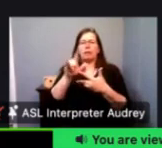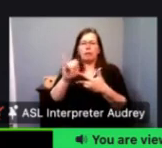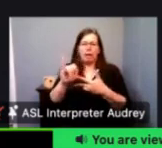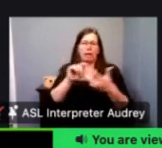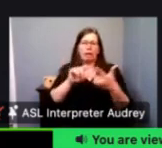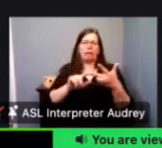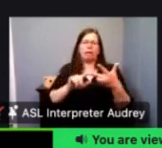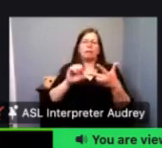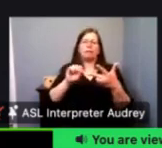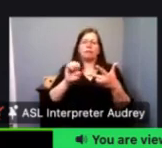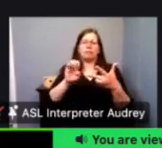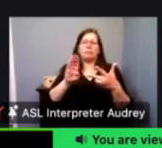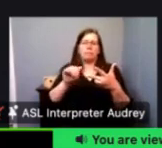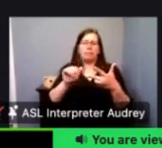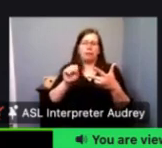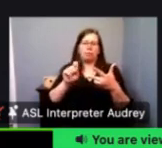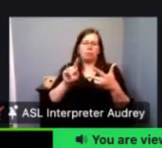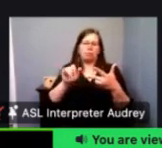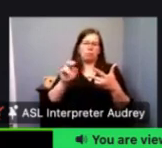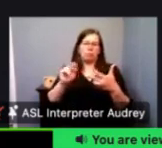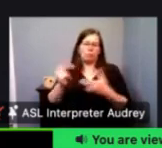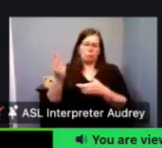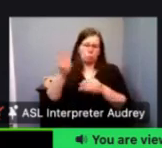Eli Clare, and Sebastian Margaret.